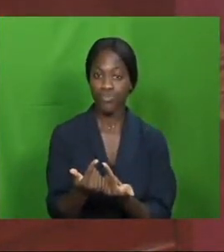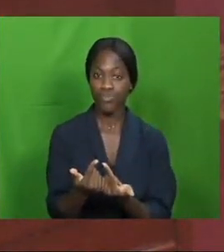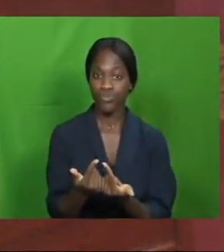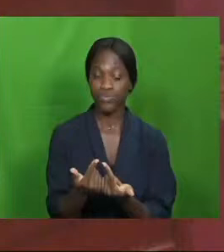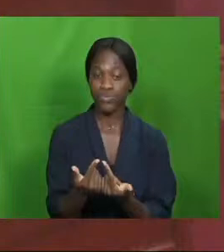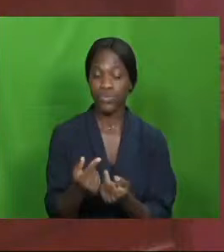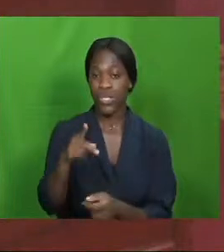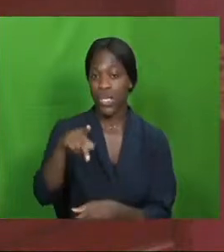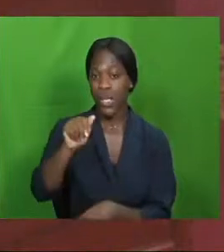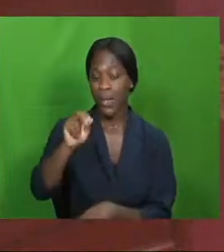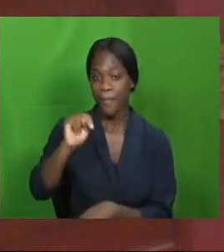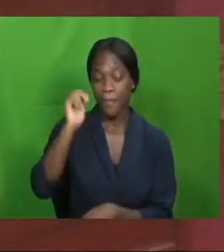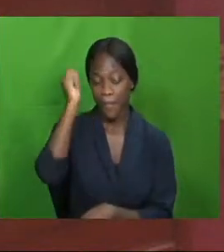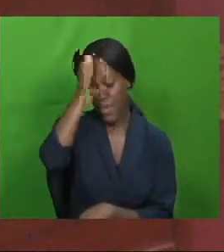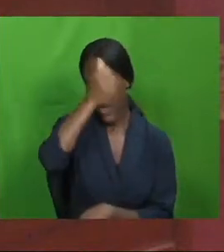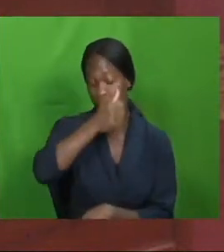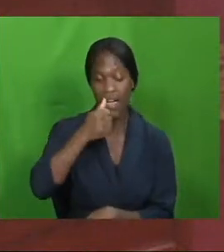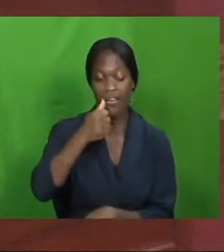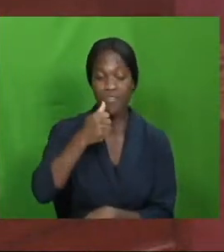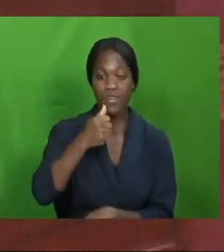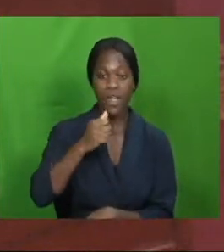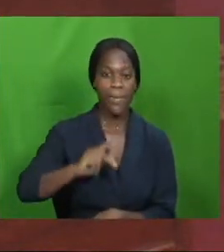Pan-African Parliament will